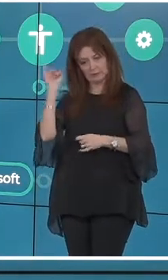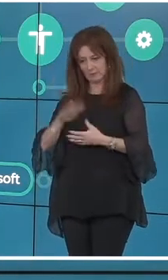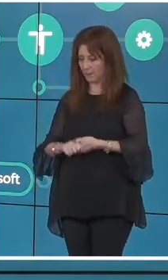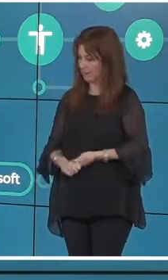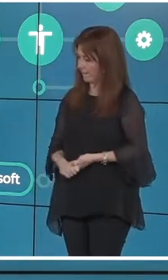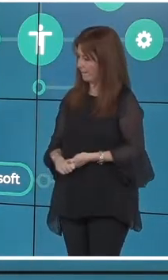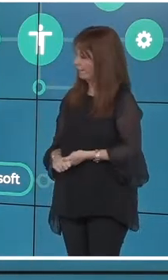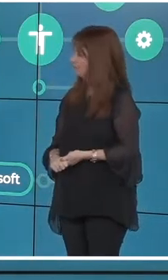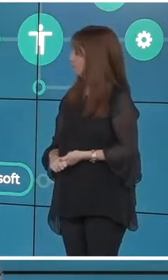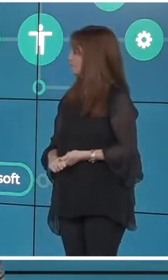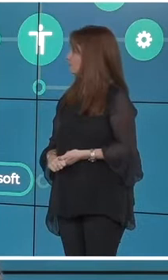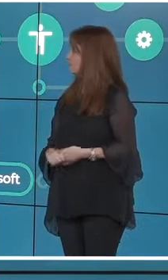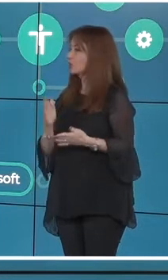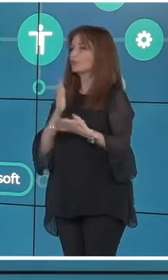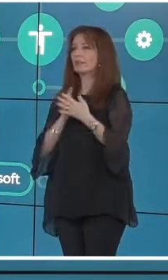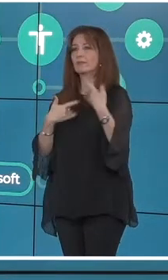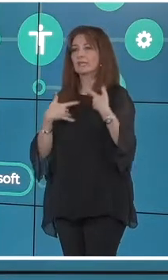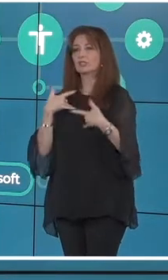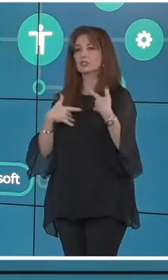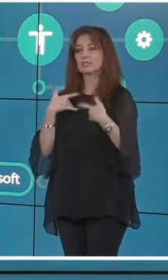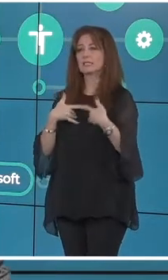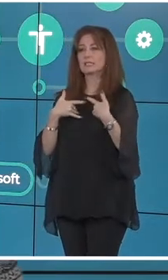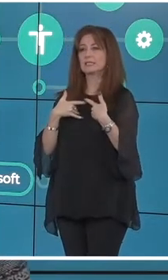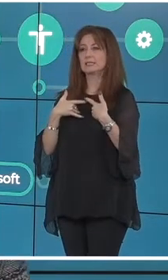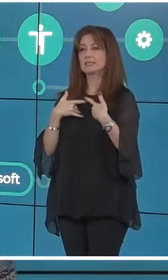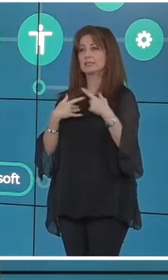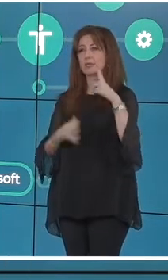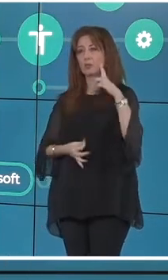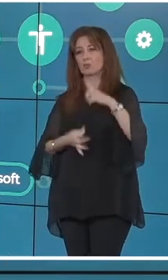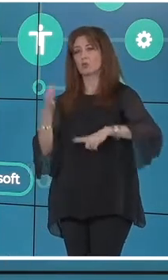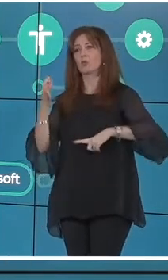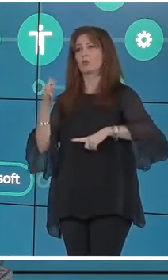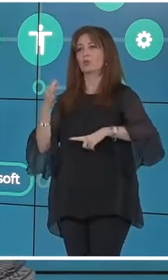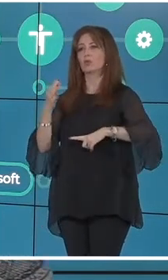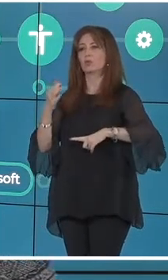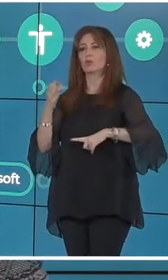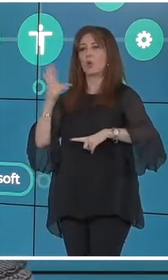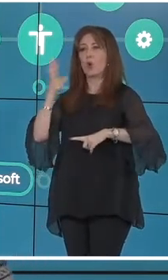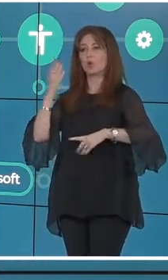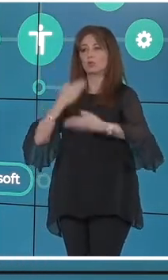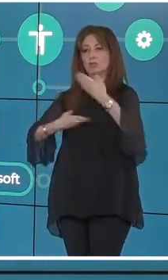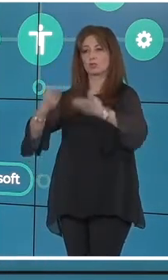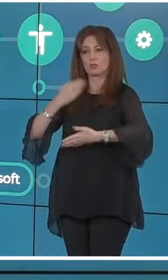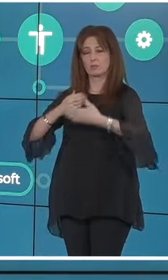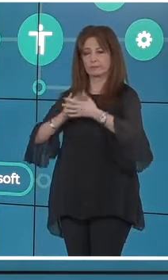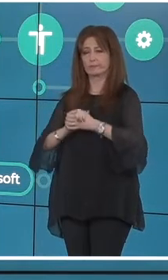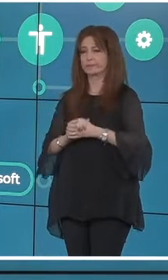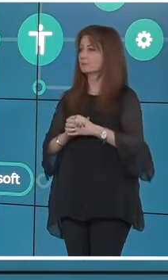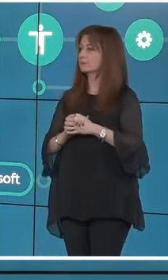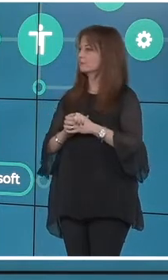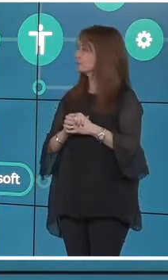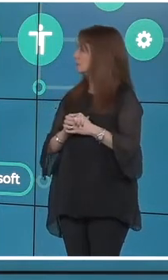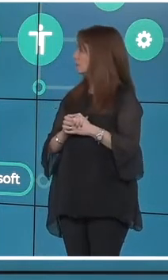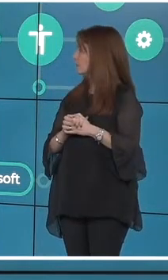really interested in the enhanced audio description, so the people that were in the audio description